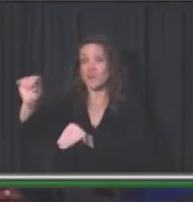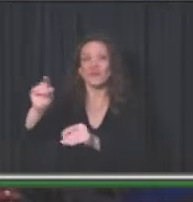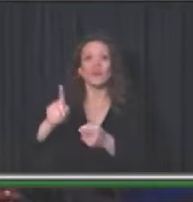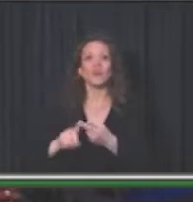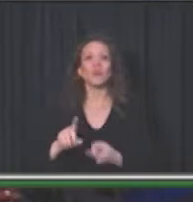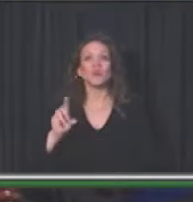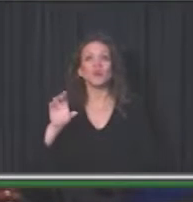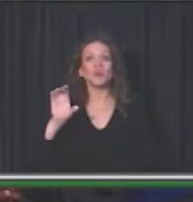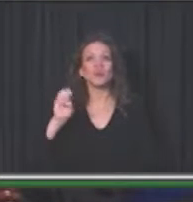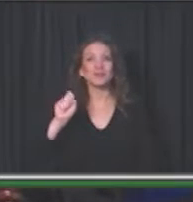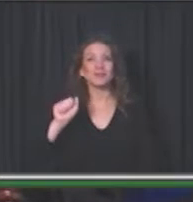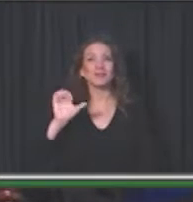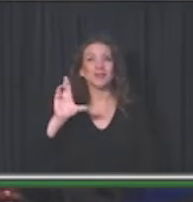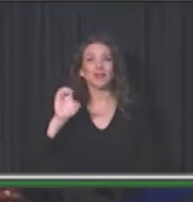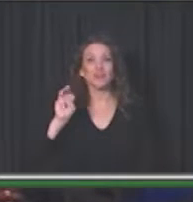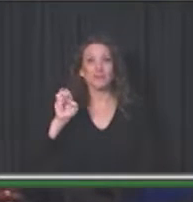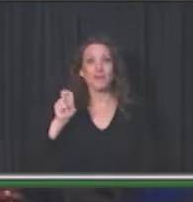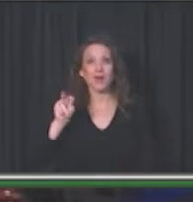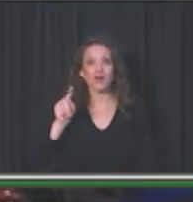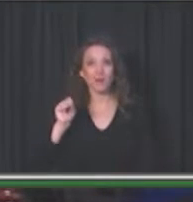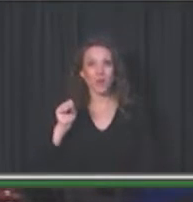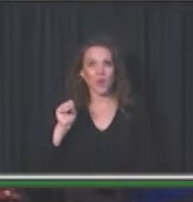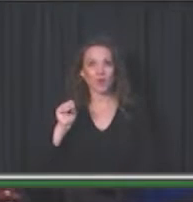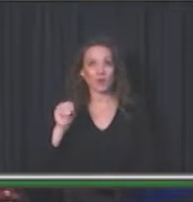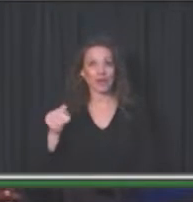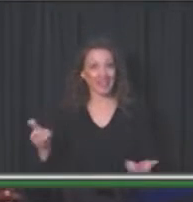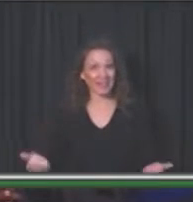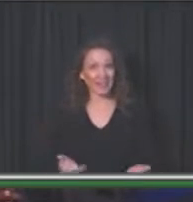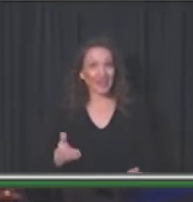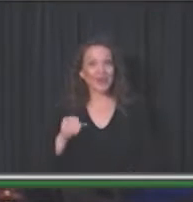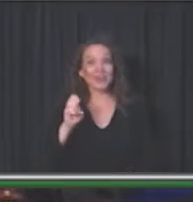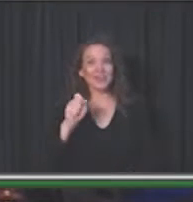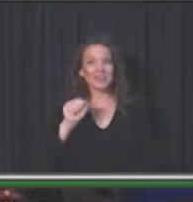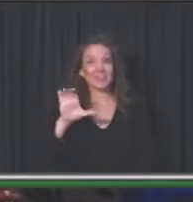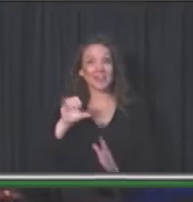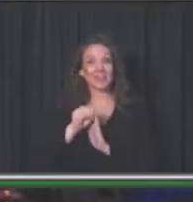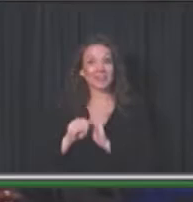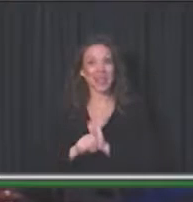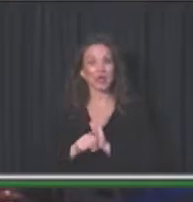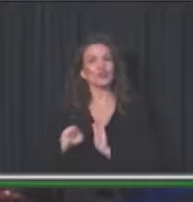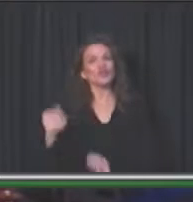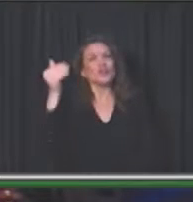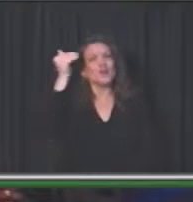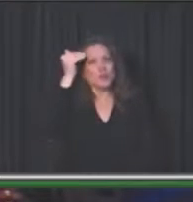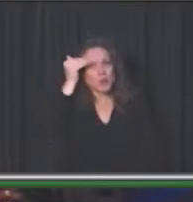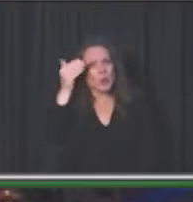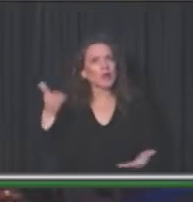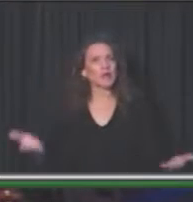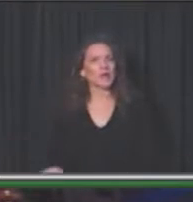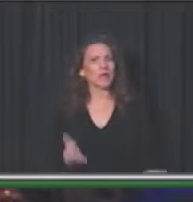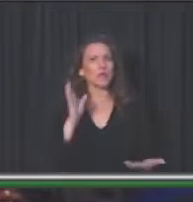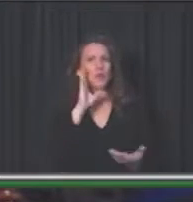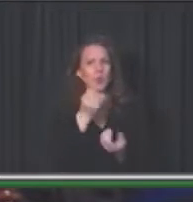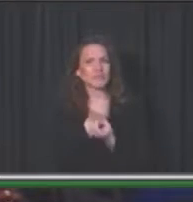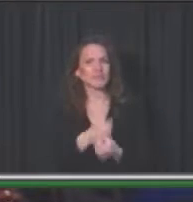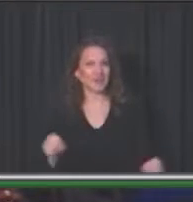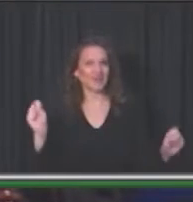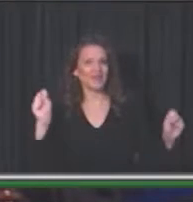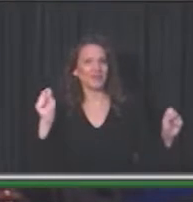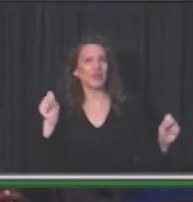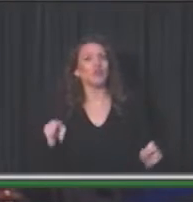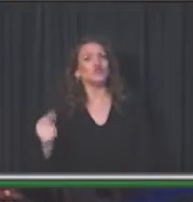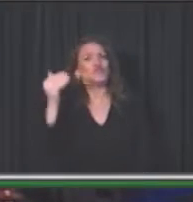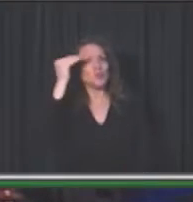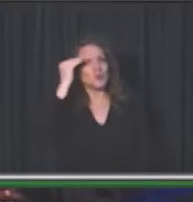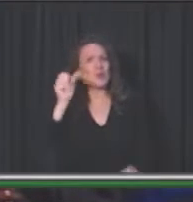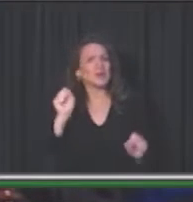to Sacramento State, where she knew she would be safe and where she knew she could get her degree.